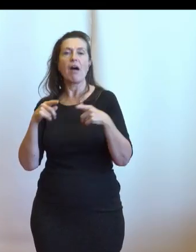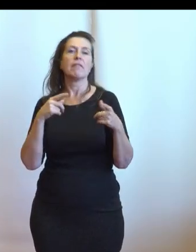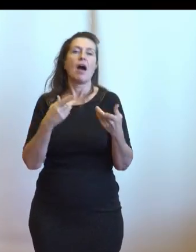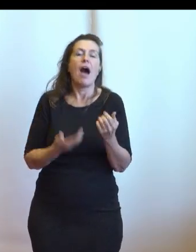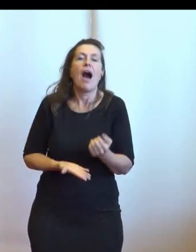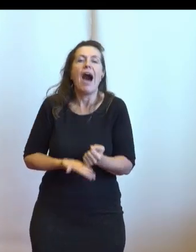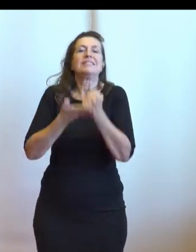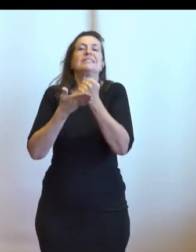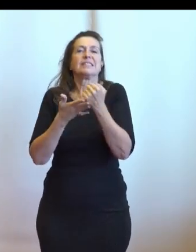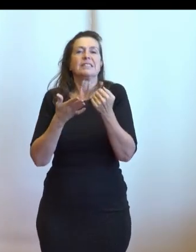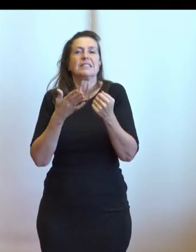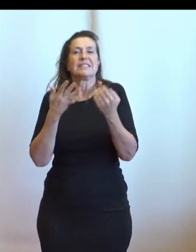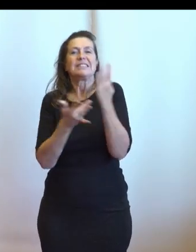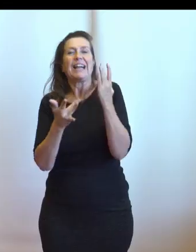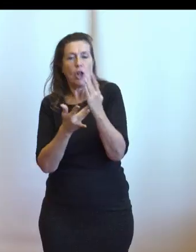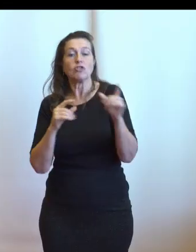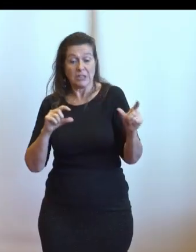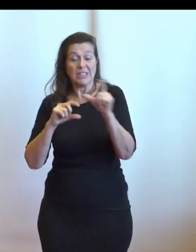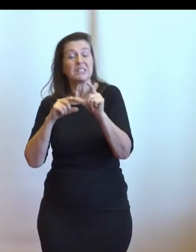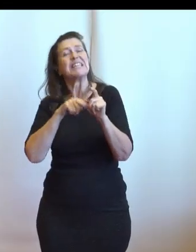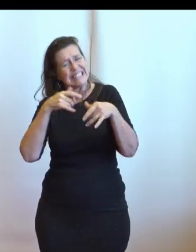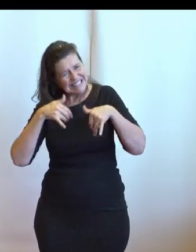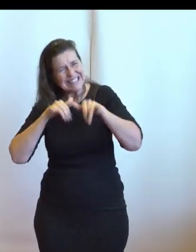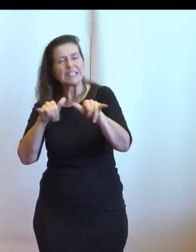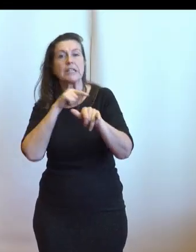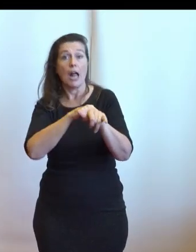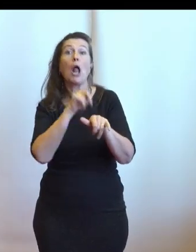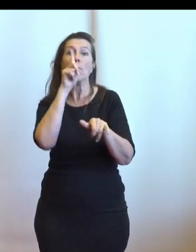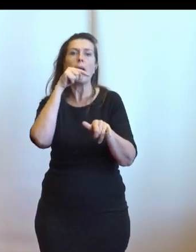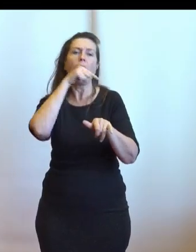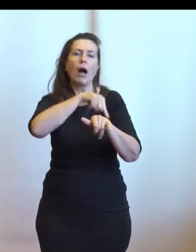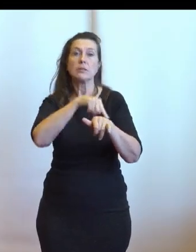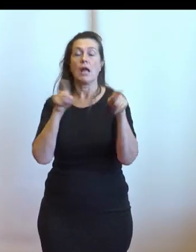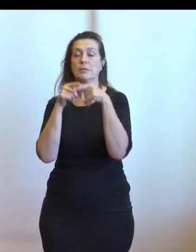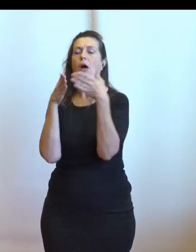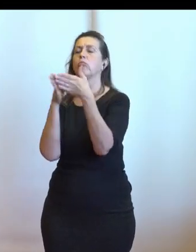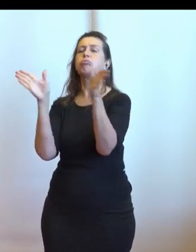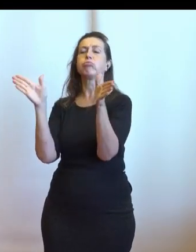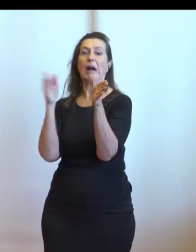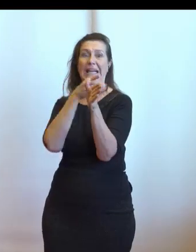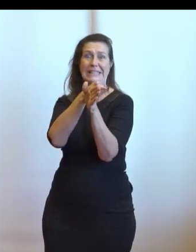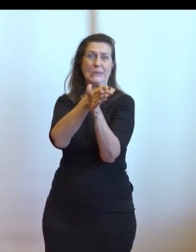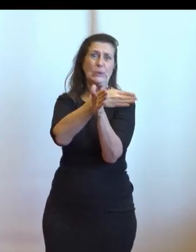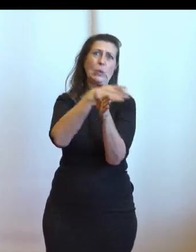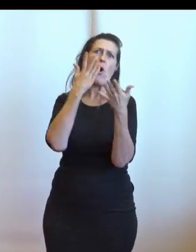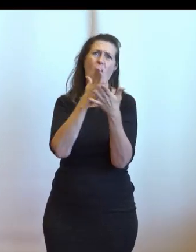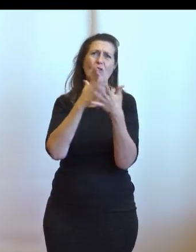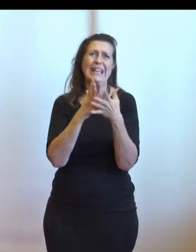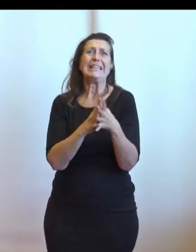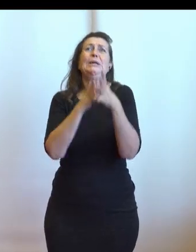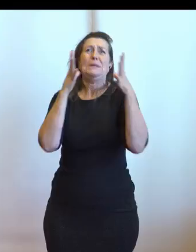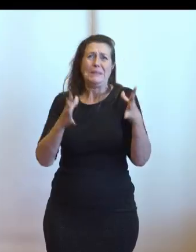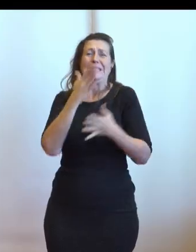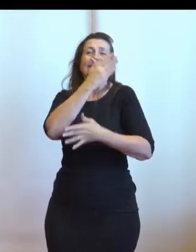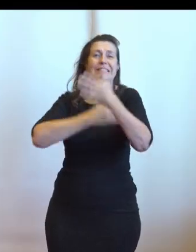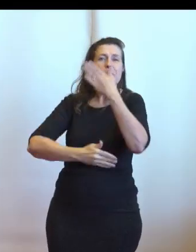that we will still need those for more severe type of disabilities. And just to complement to